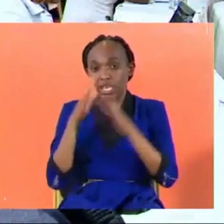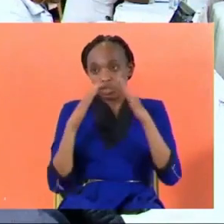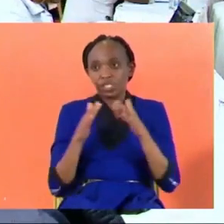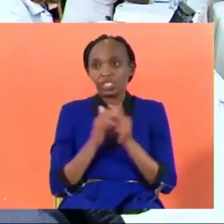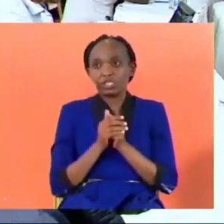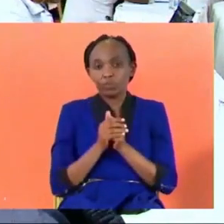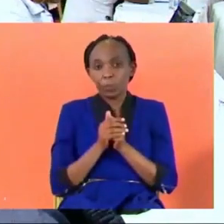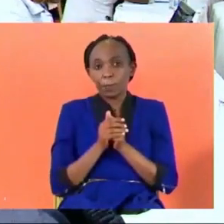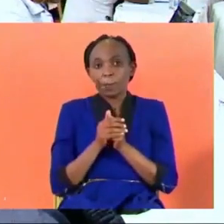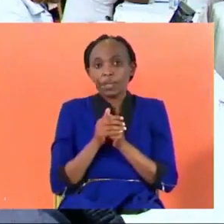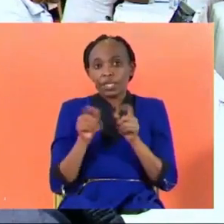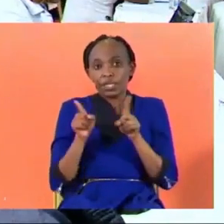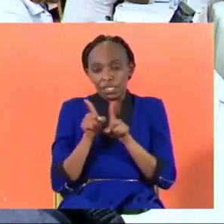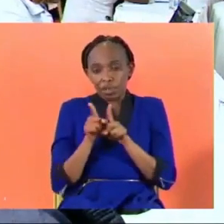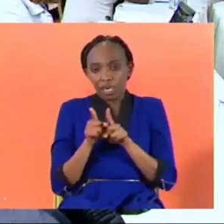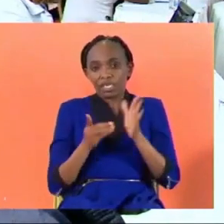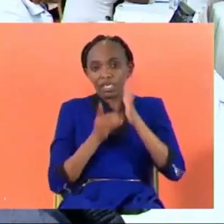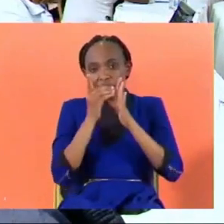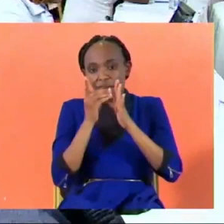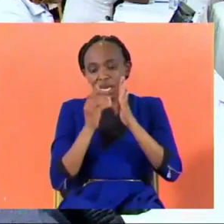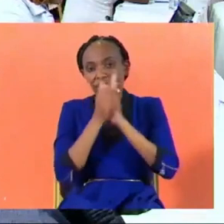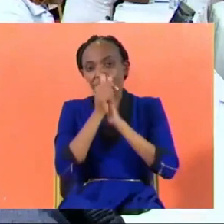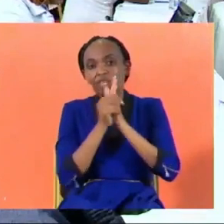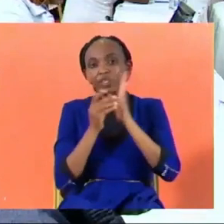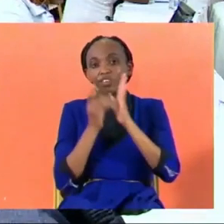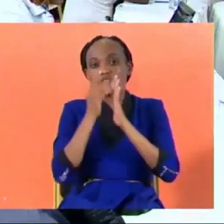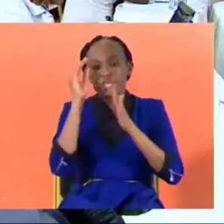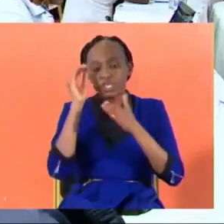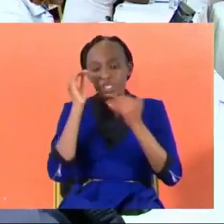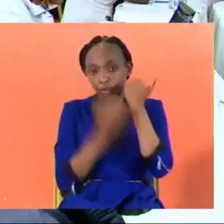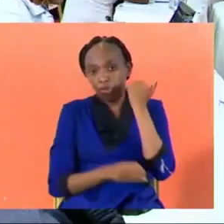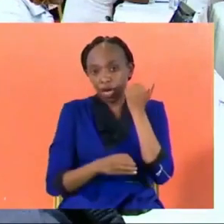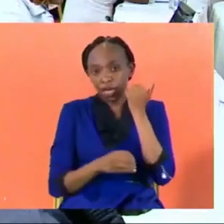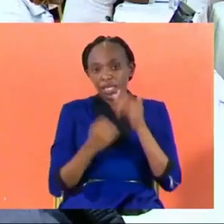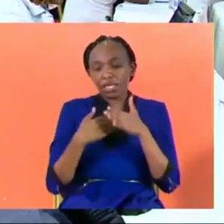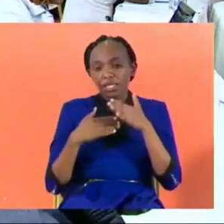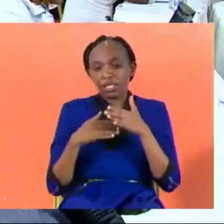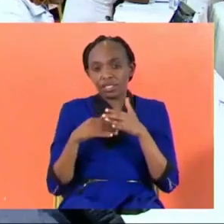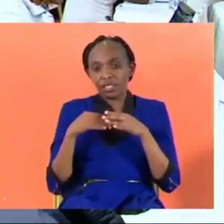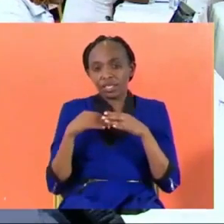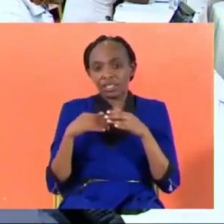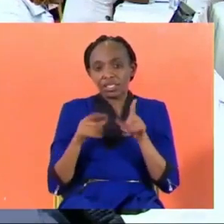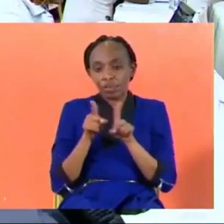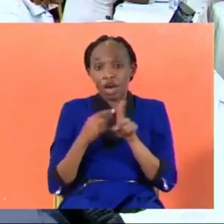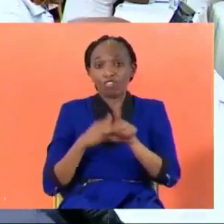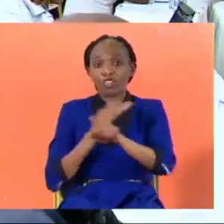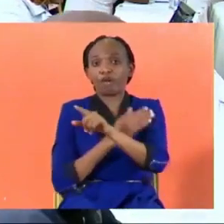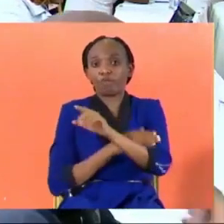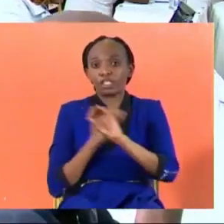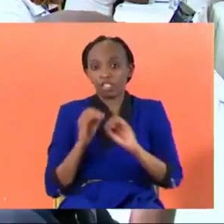of skill development, in terms of postgraduate studies, for instance. They lack the capacity and they're not